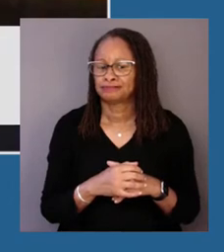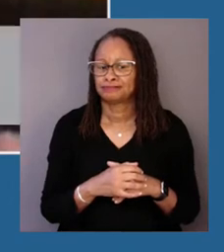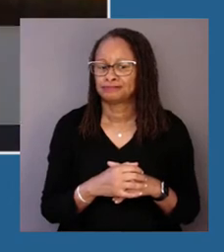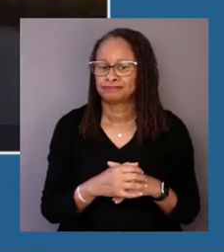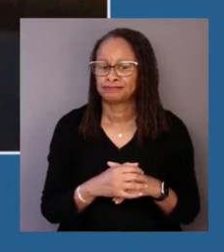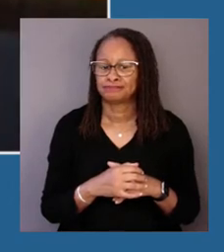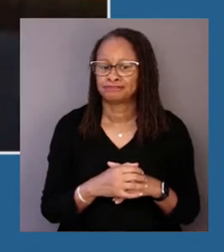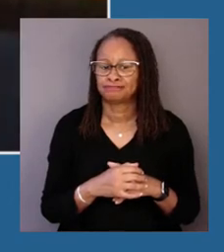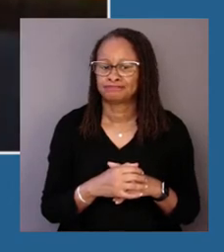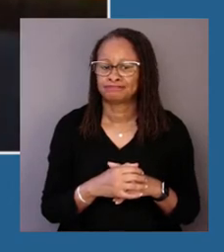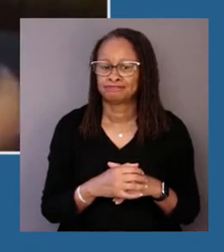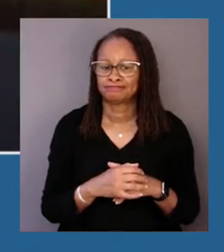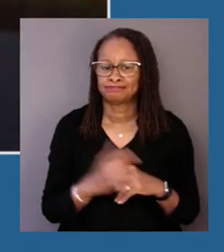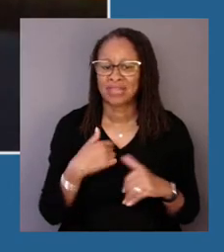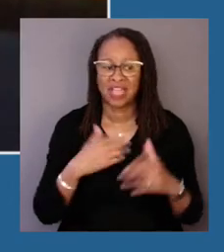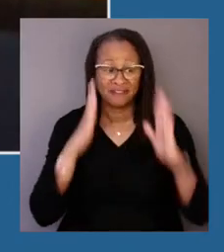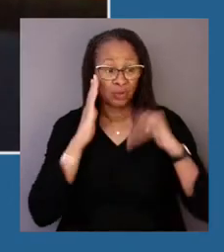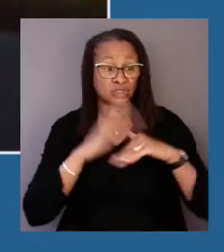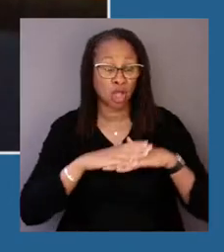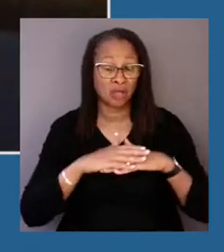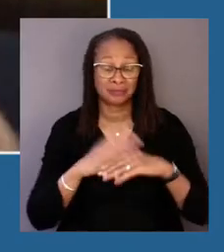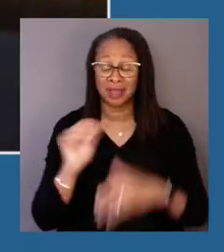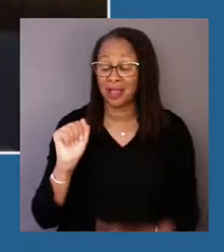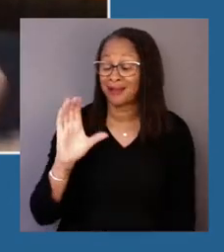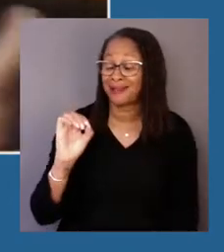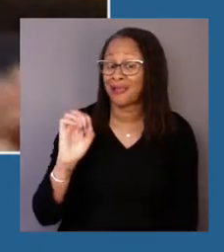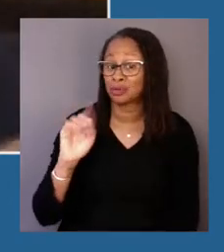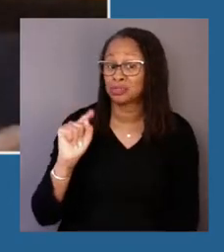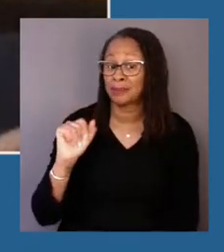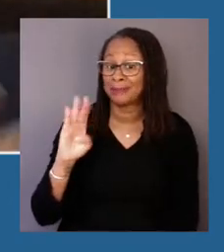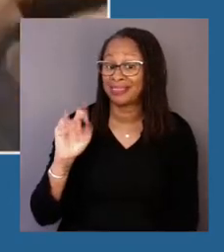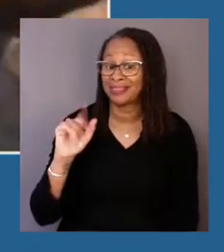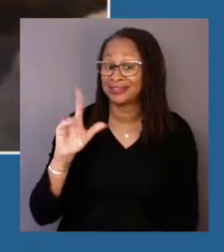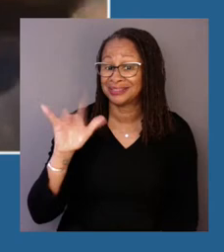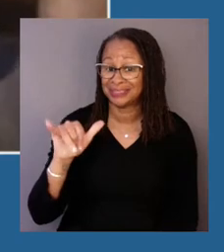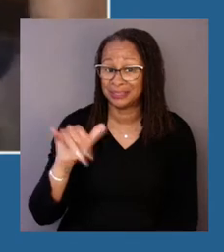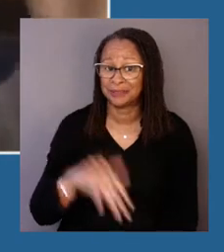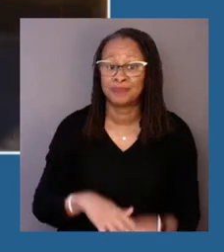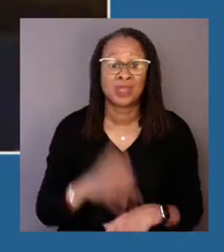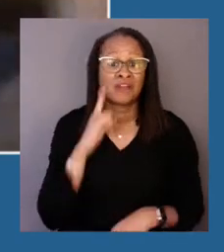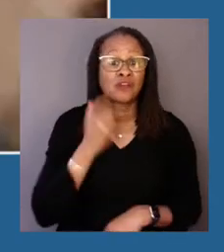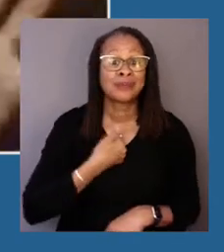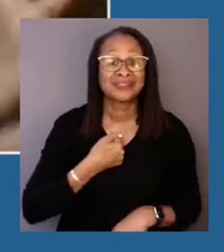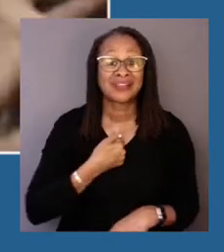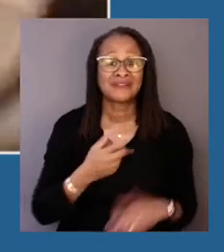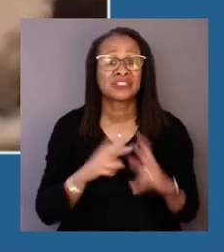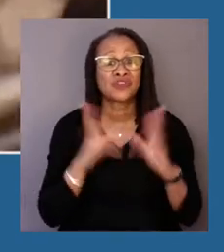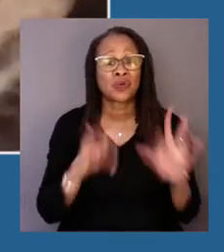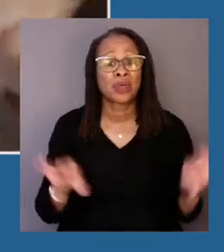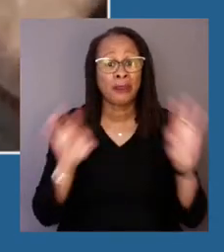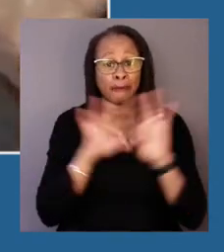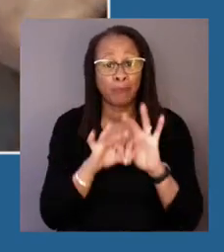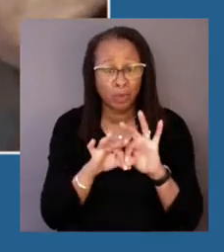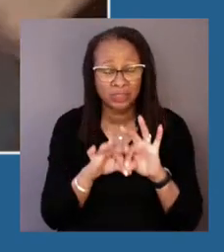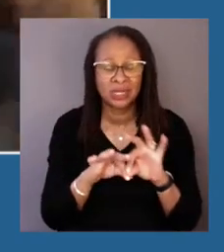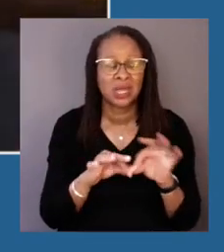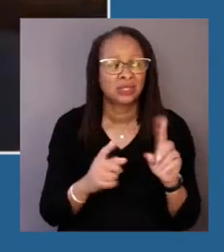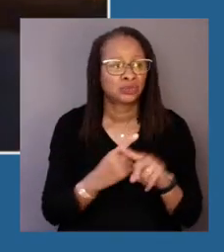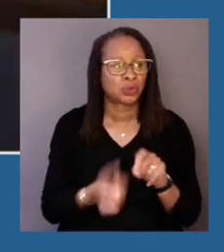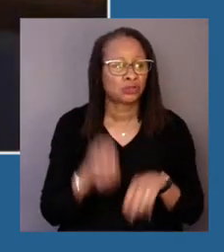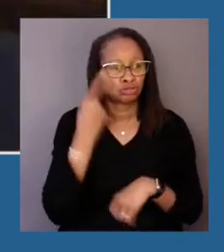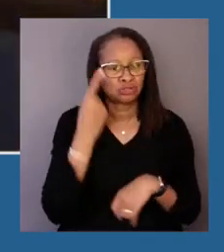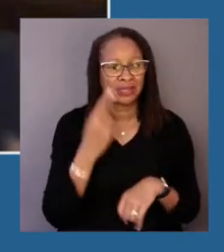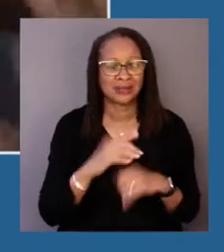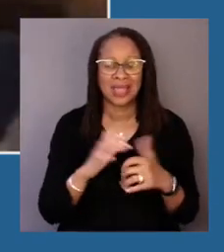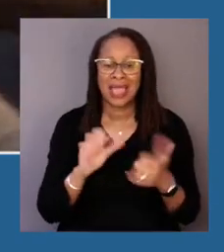I focus on accountability, right? So for me, it's really important to understand how we get to a